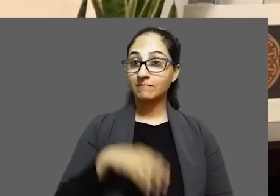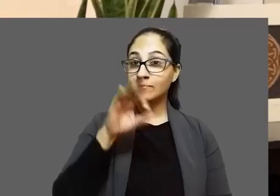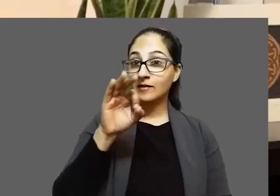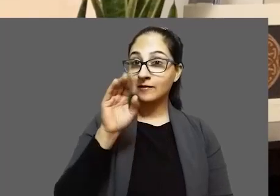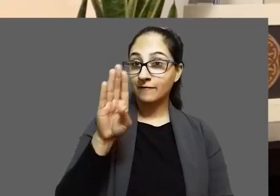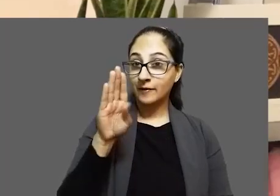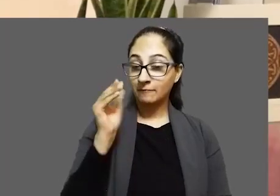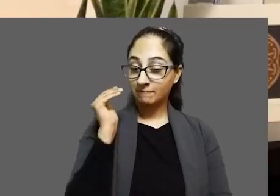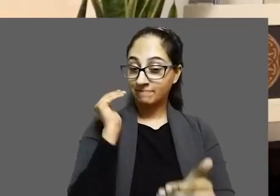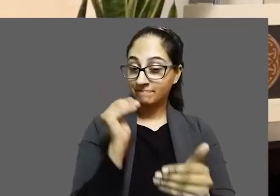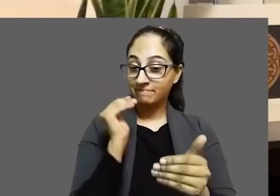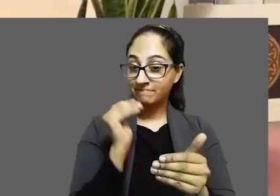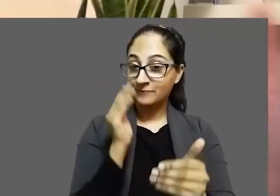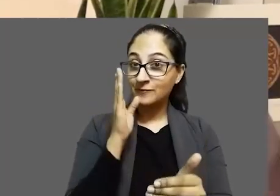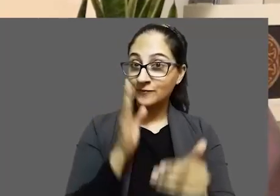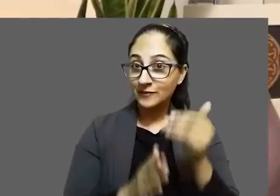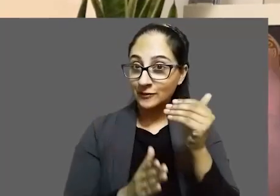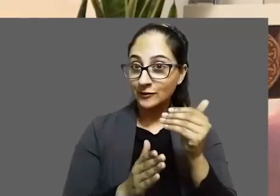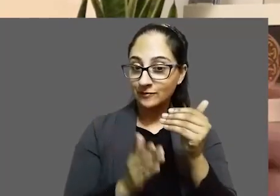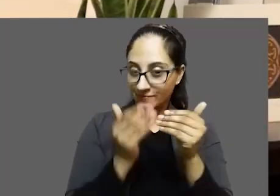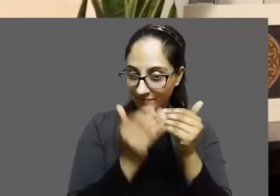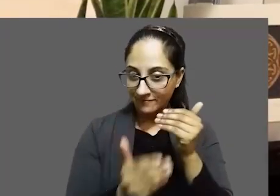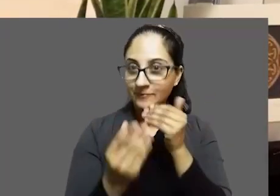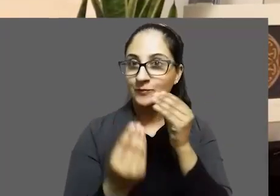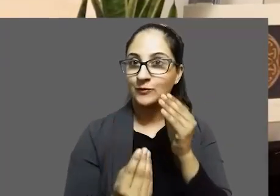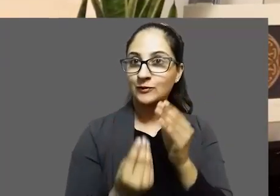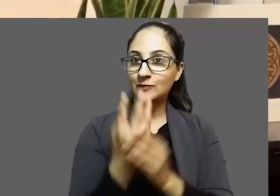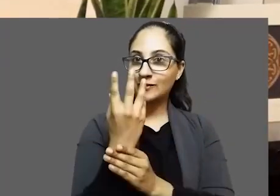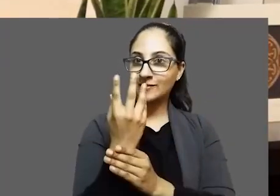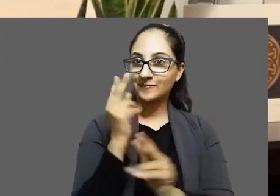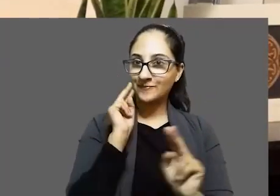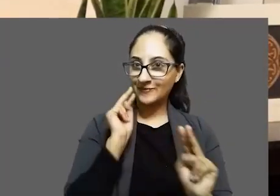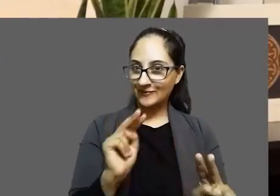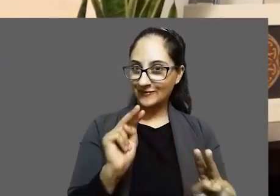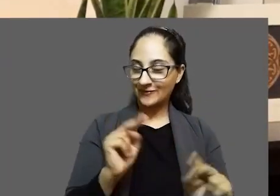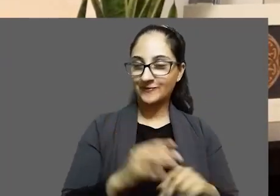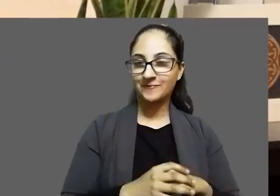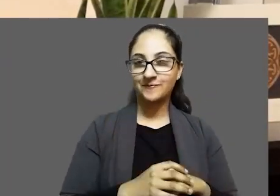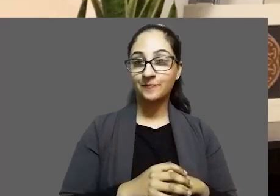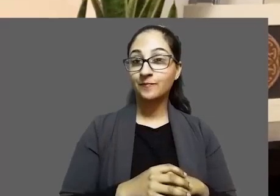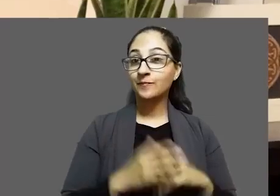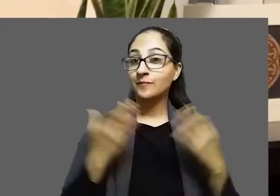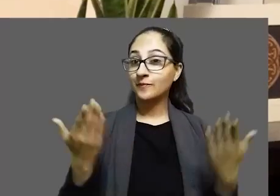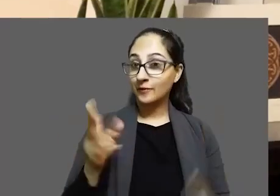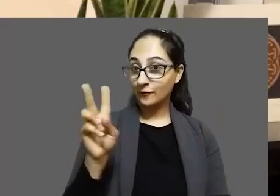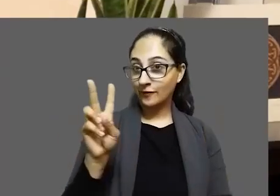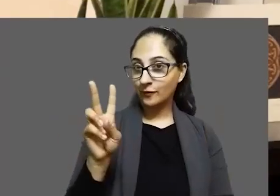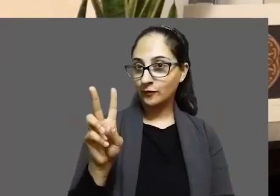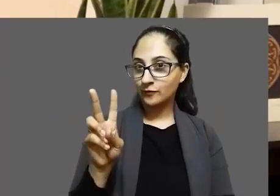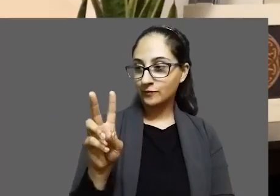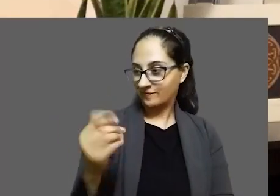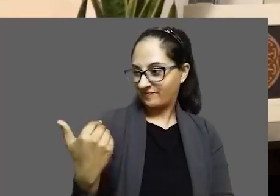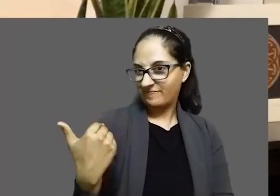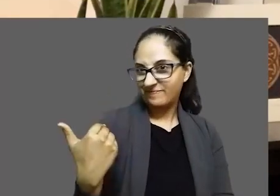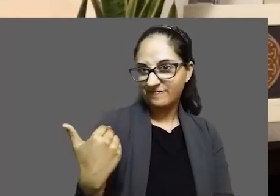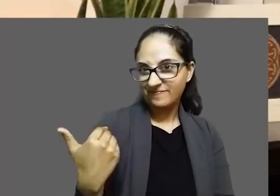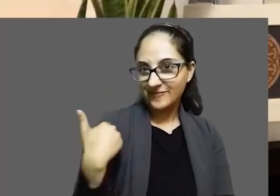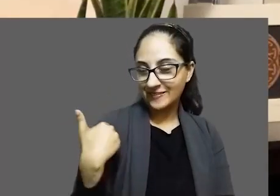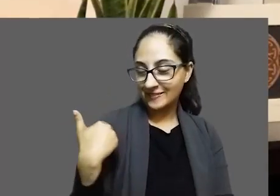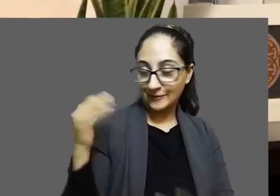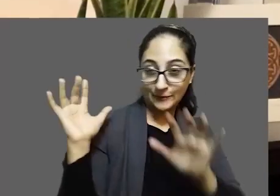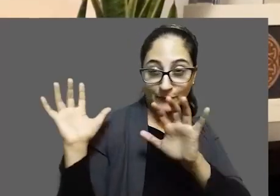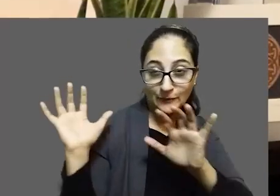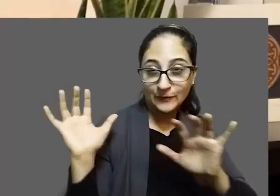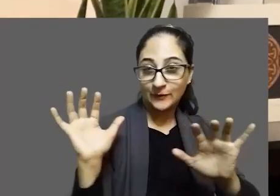the end of February, which means we can start looking ahead to spring. Although here in Vancouver we just had our 1